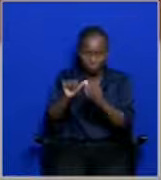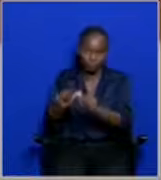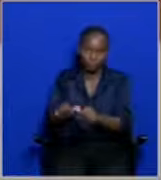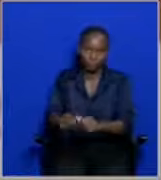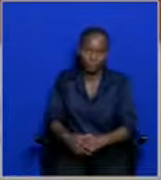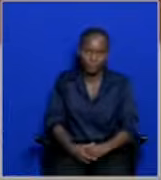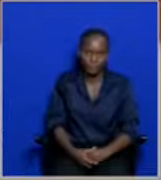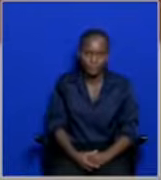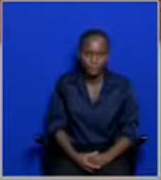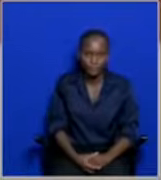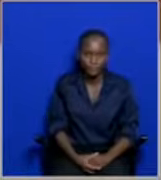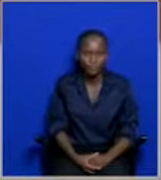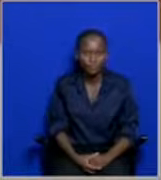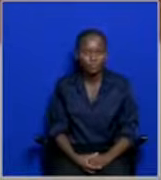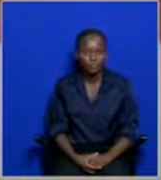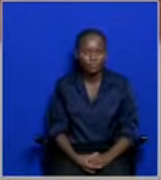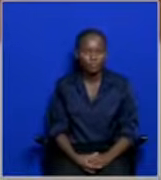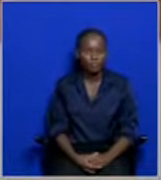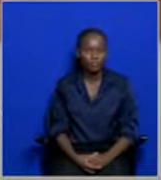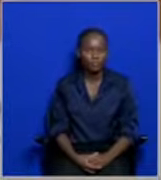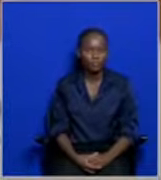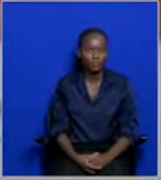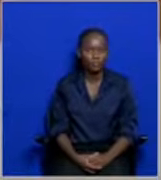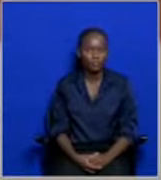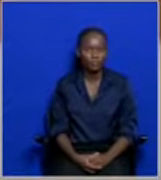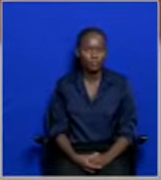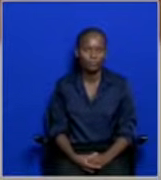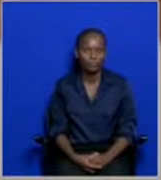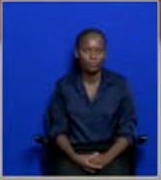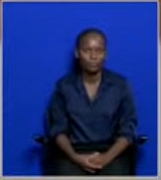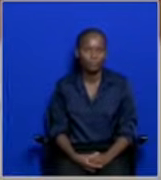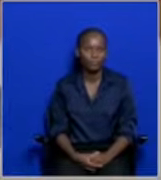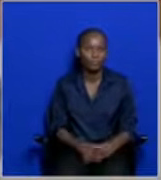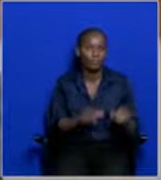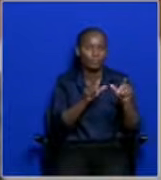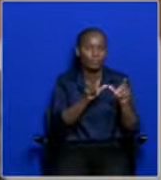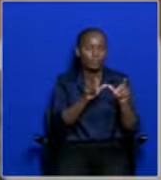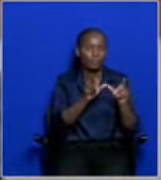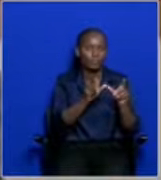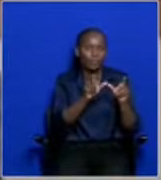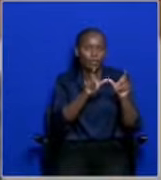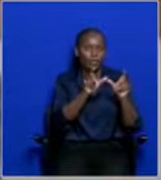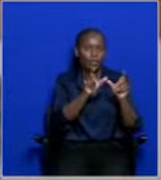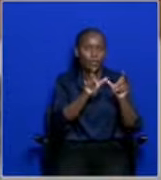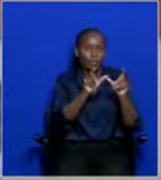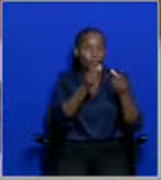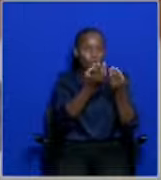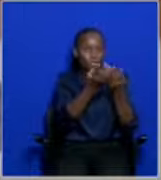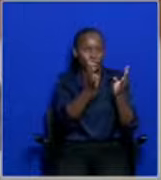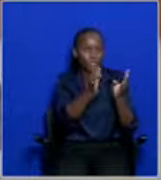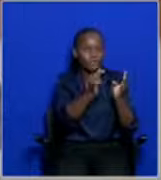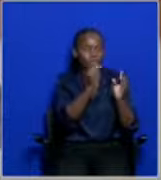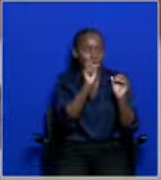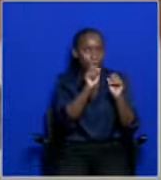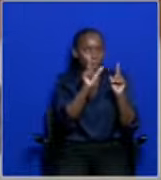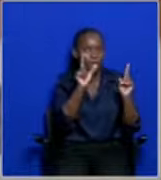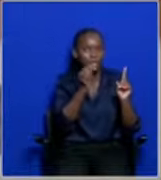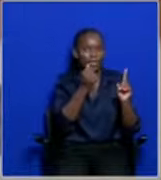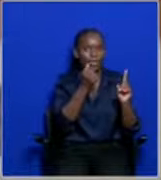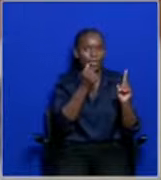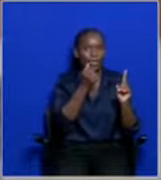and this they learned from Chief Mapieye when he testified, that on the 15th of